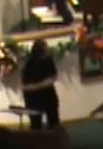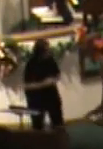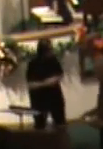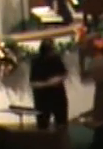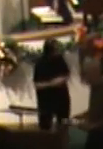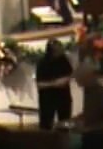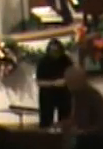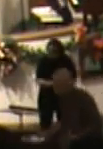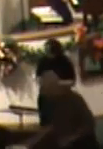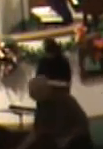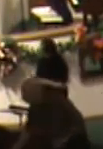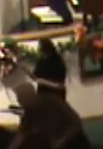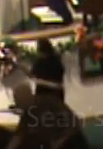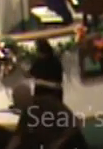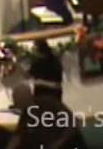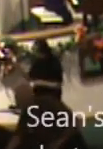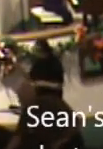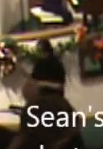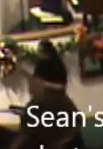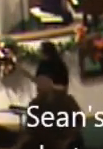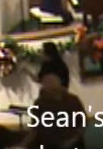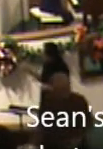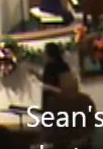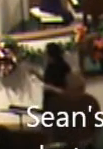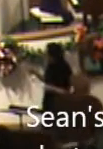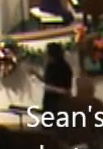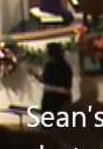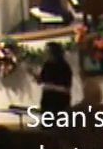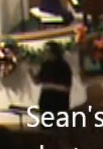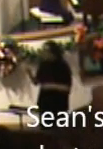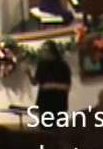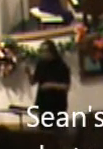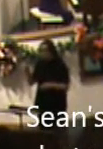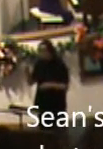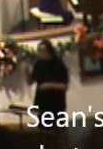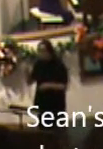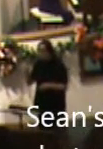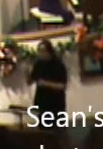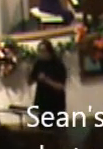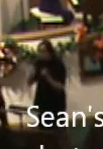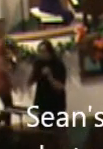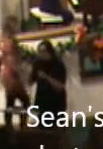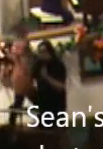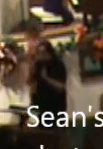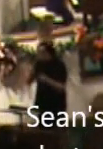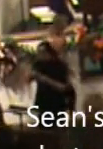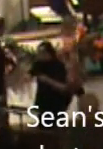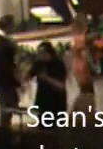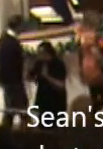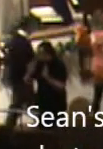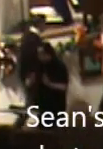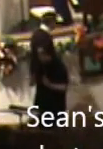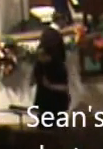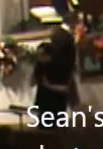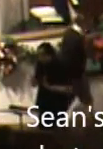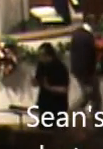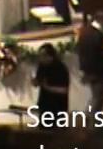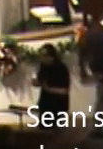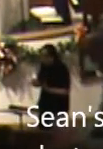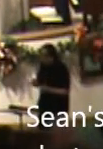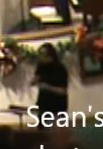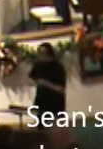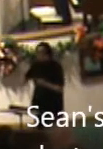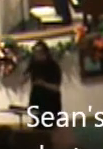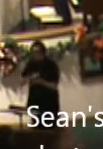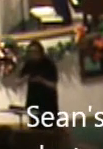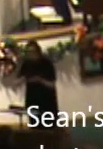Sean and Sarah, come on up. Sean's last Sunday with us is actually next Sunday, but we realized that next